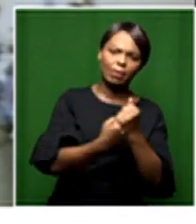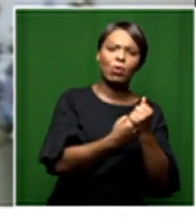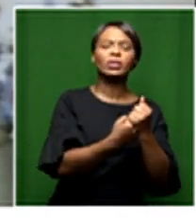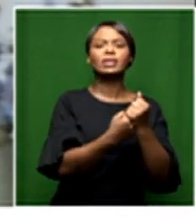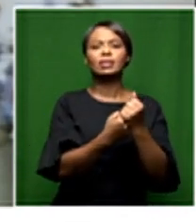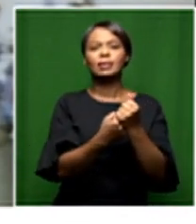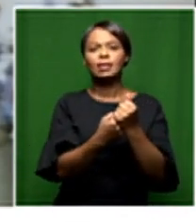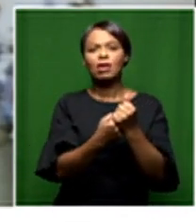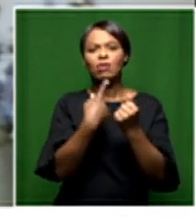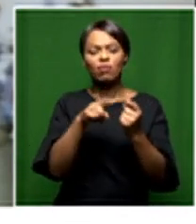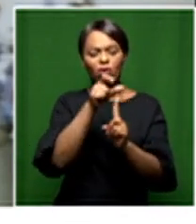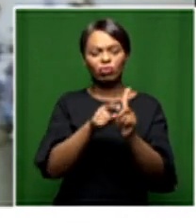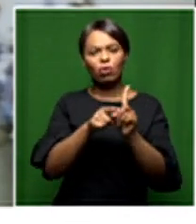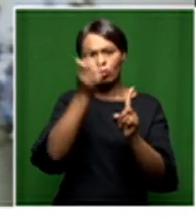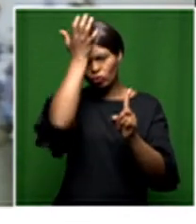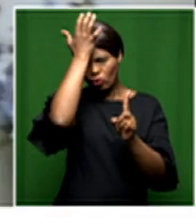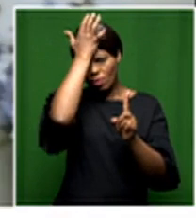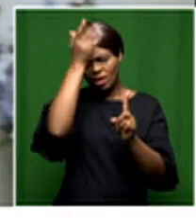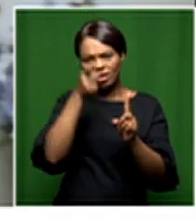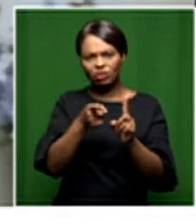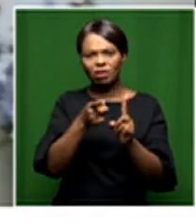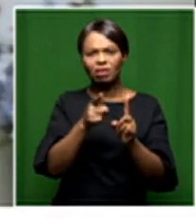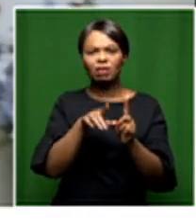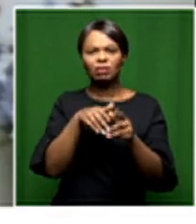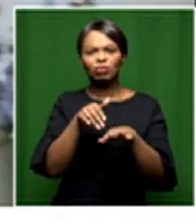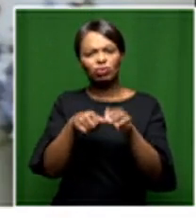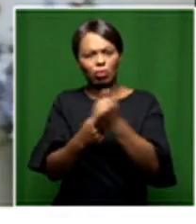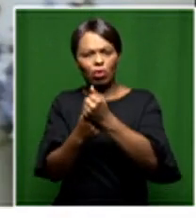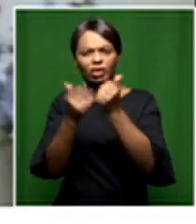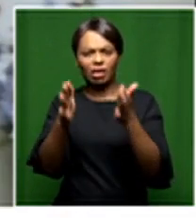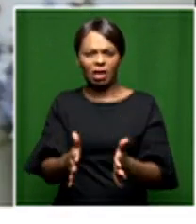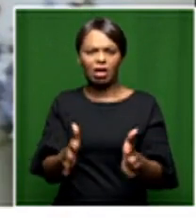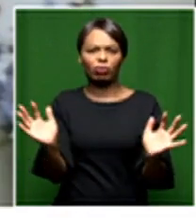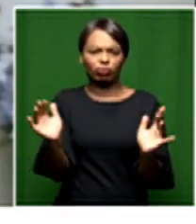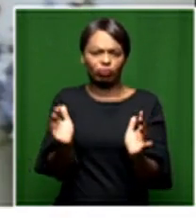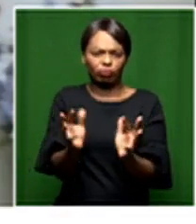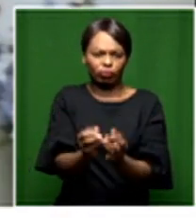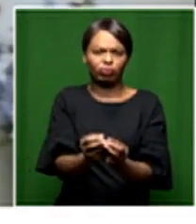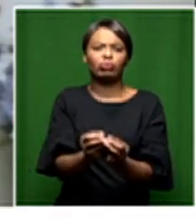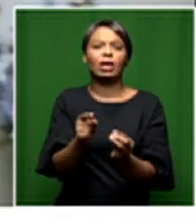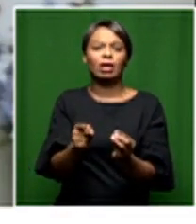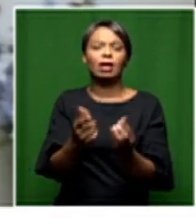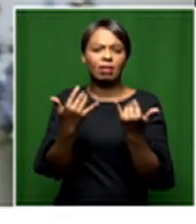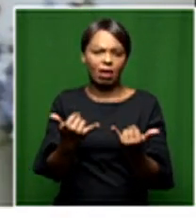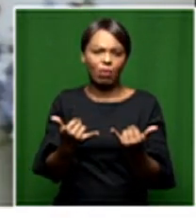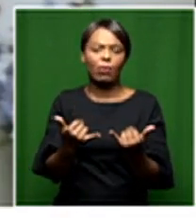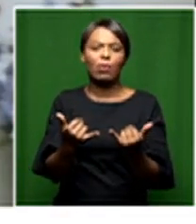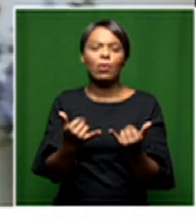support for Zuma, have been declining. If you are if any person